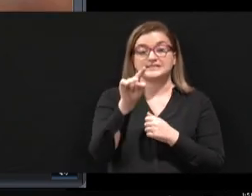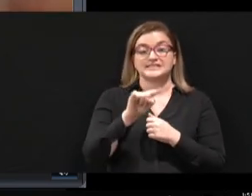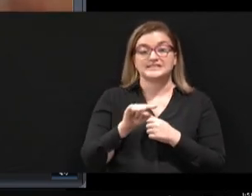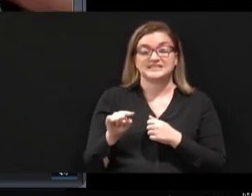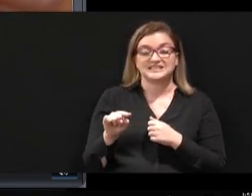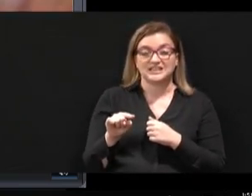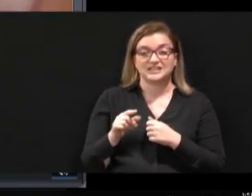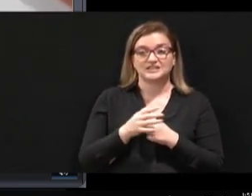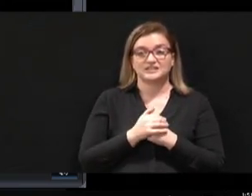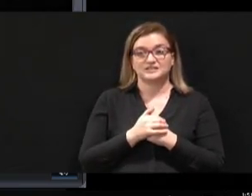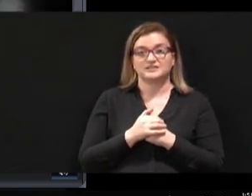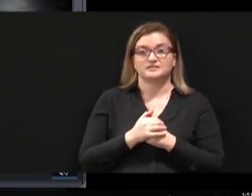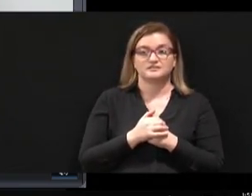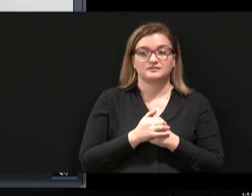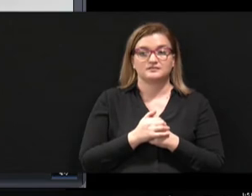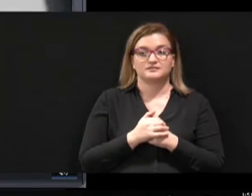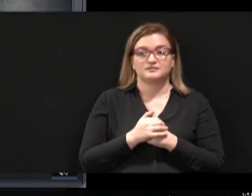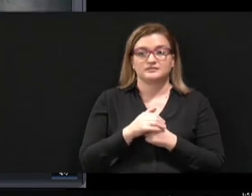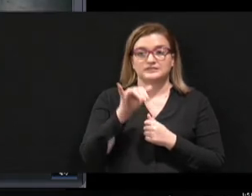Z.